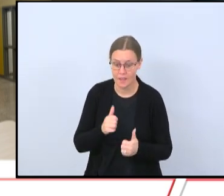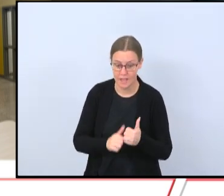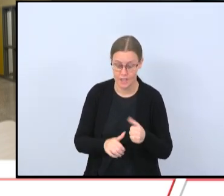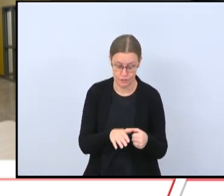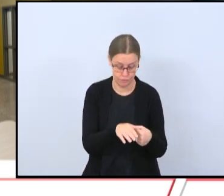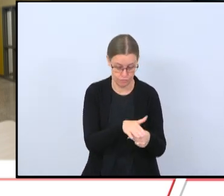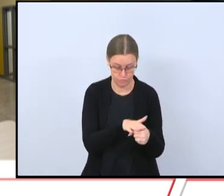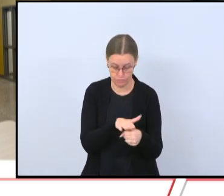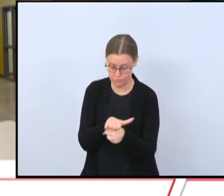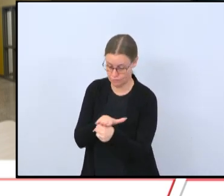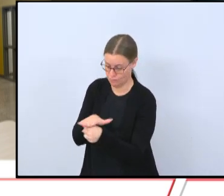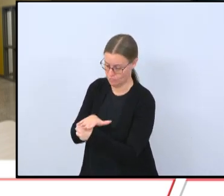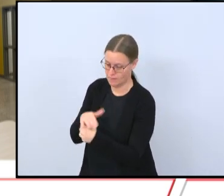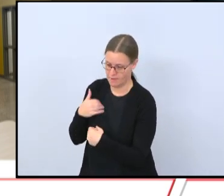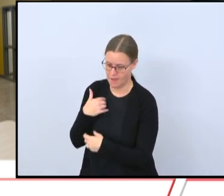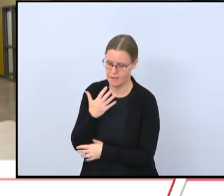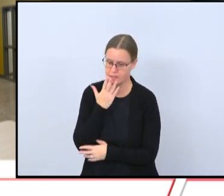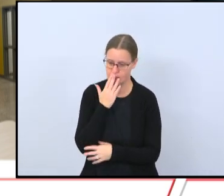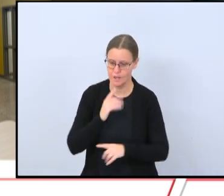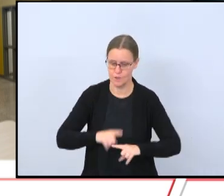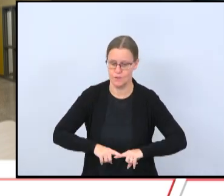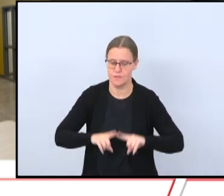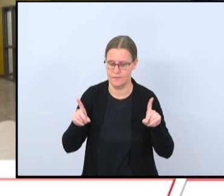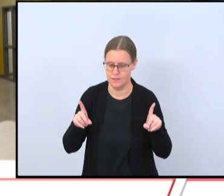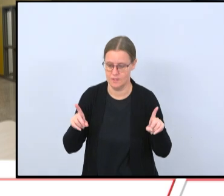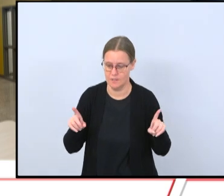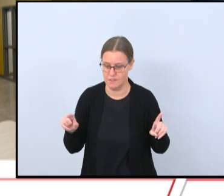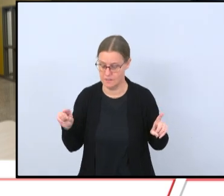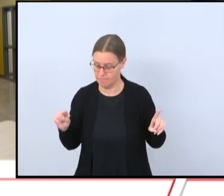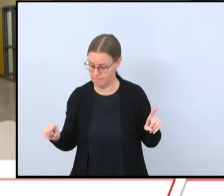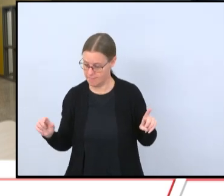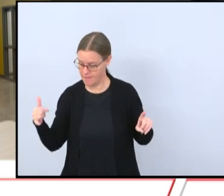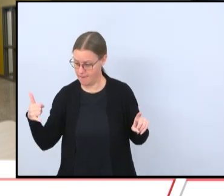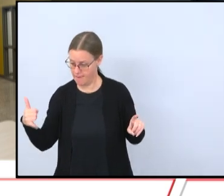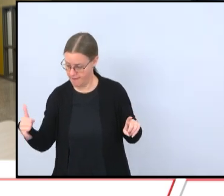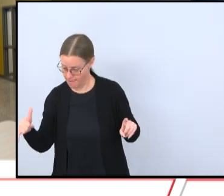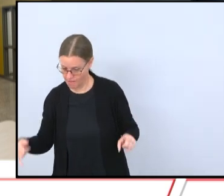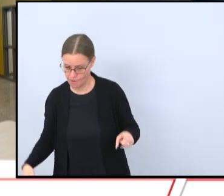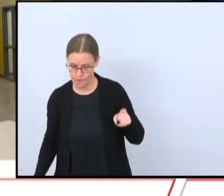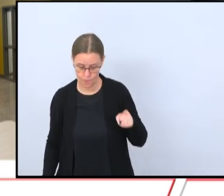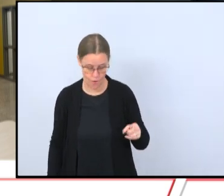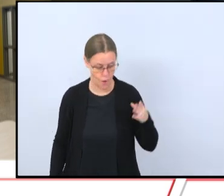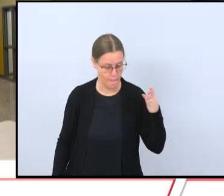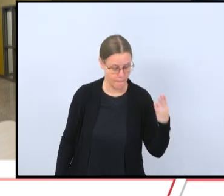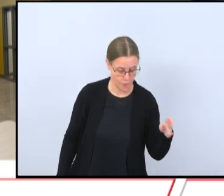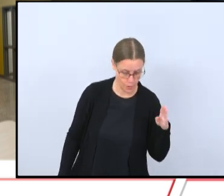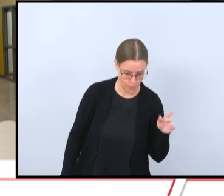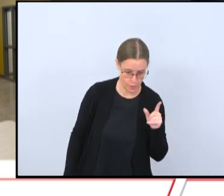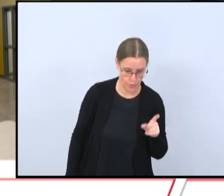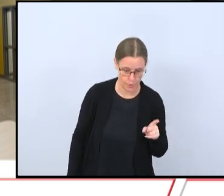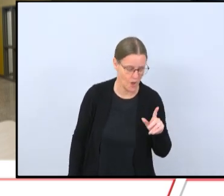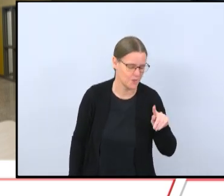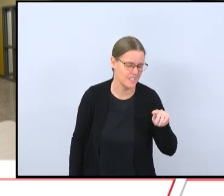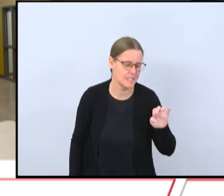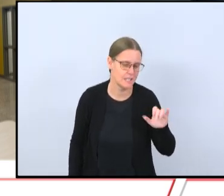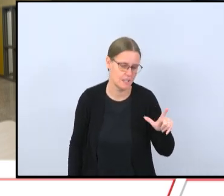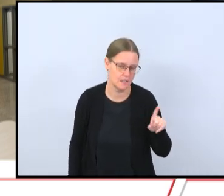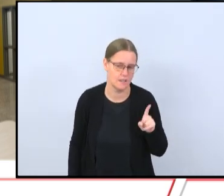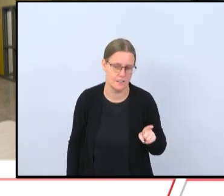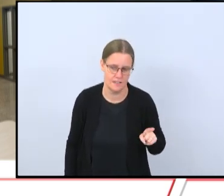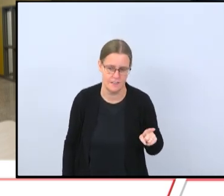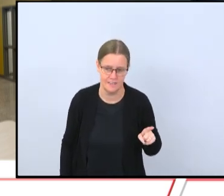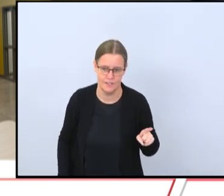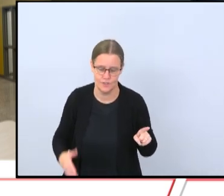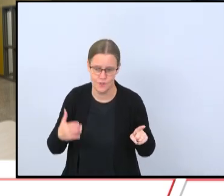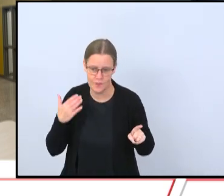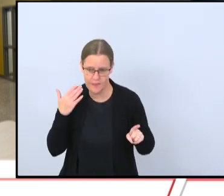so you can see the yellow one on the bottom, the teal one on the left. So that helps with wayfinding, so students know I'm in the teal neighborhood and they can make their way